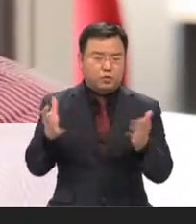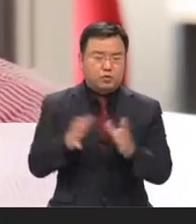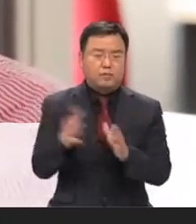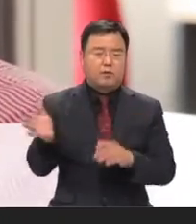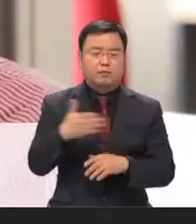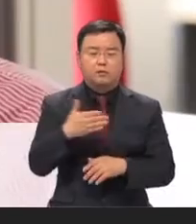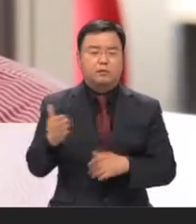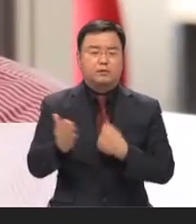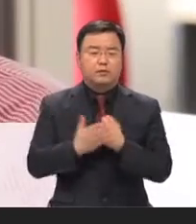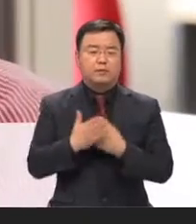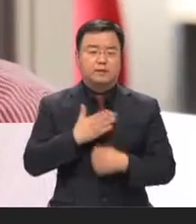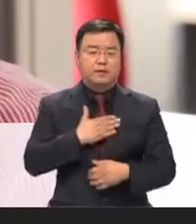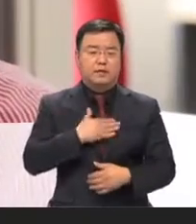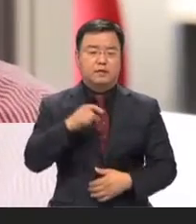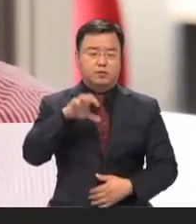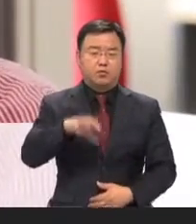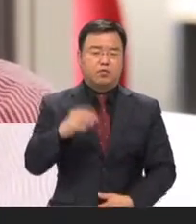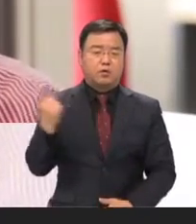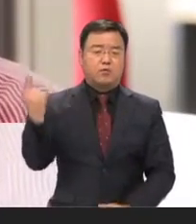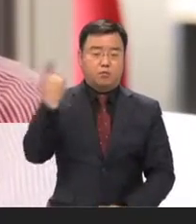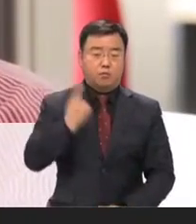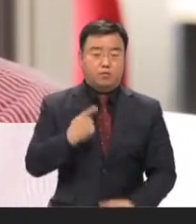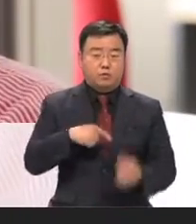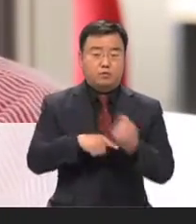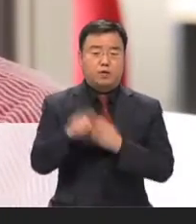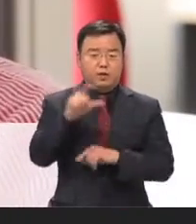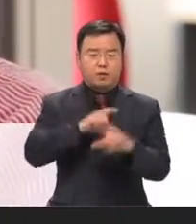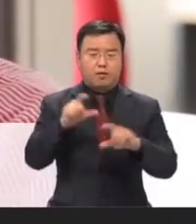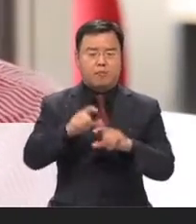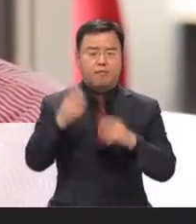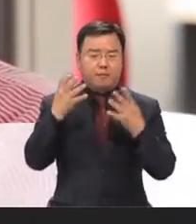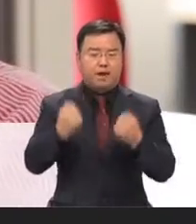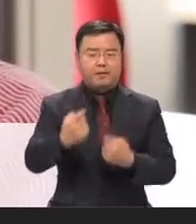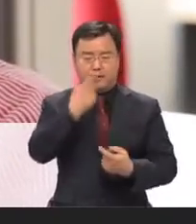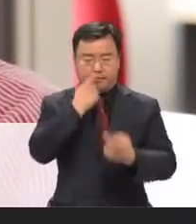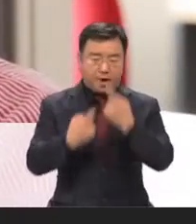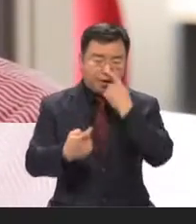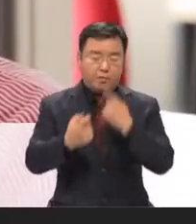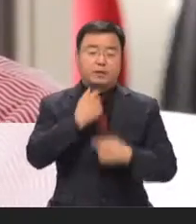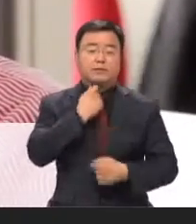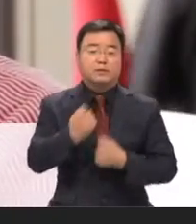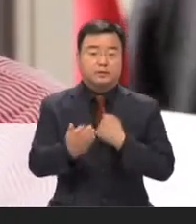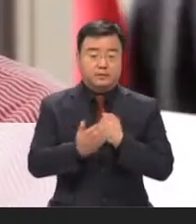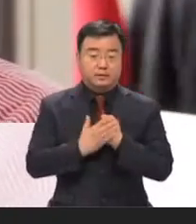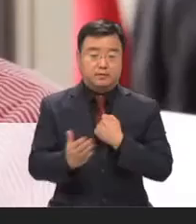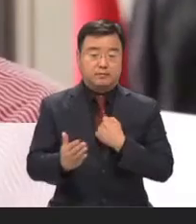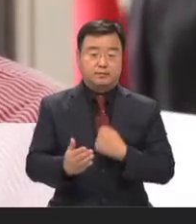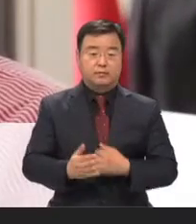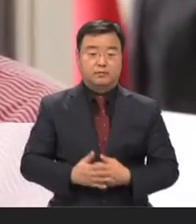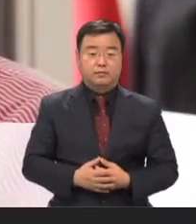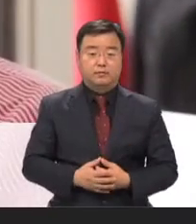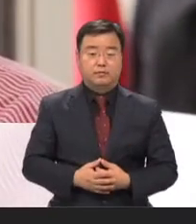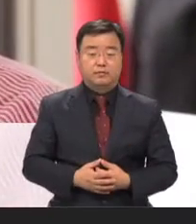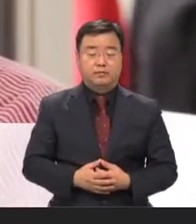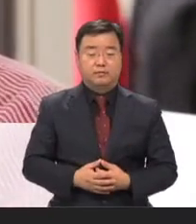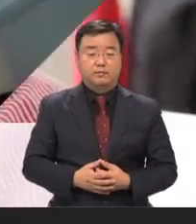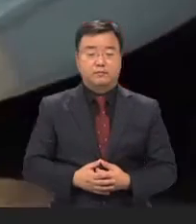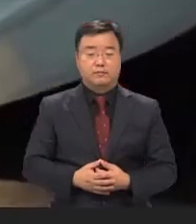community which are focused on this specialty. So that's why I came here because I want to learn